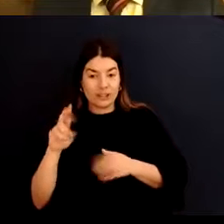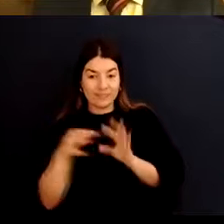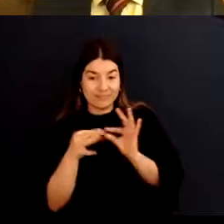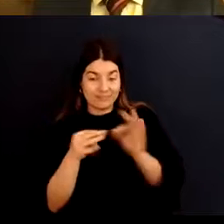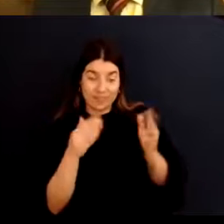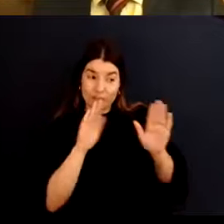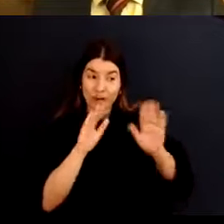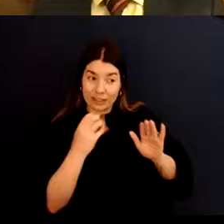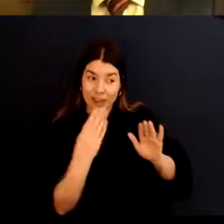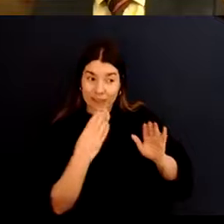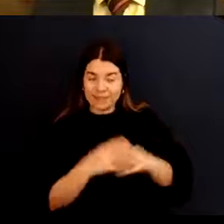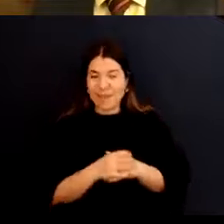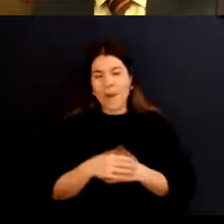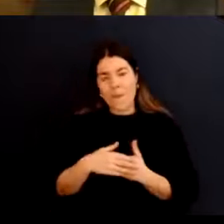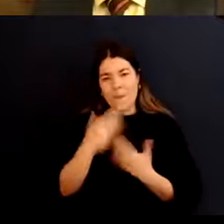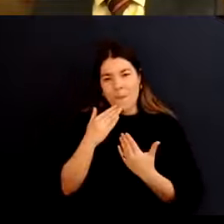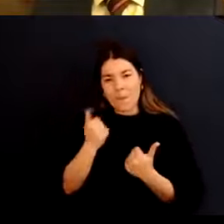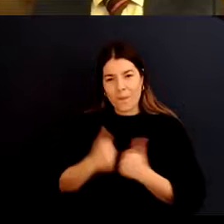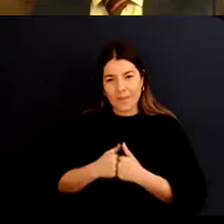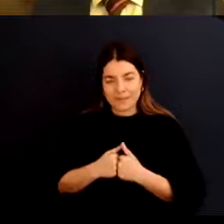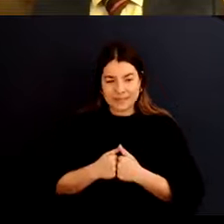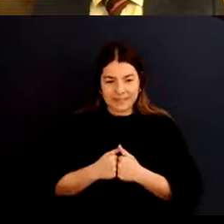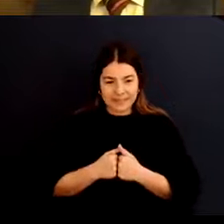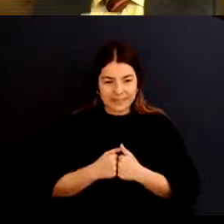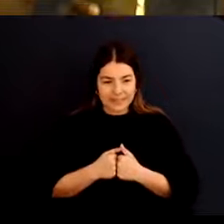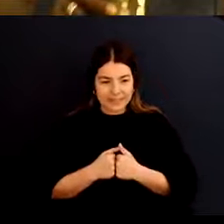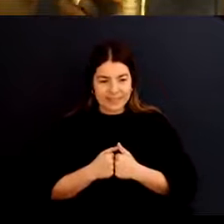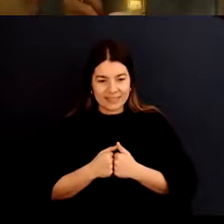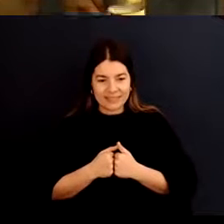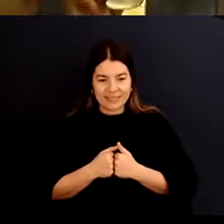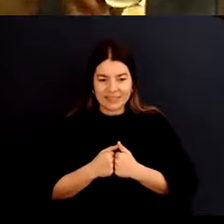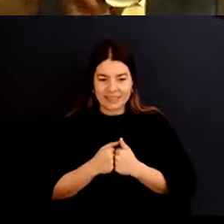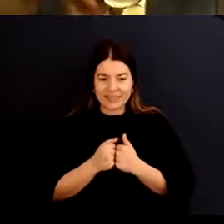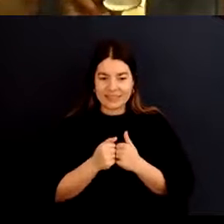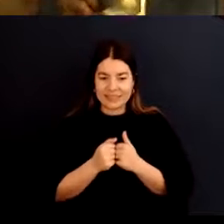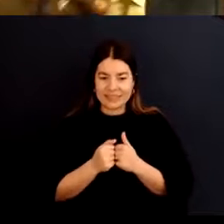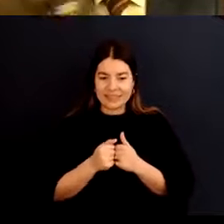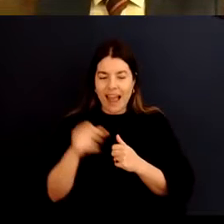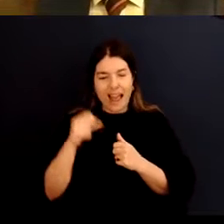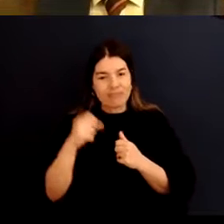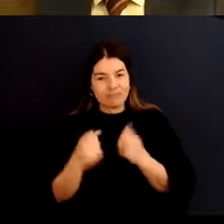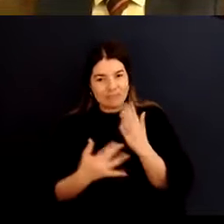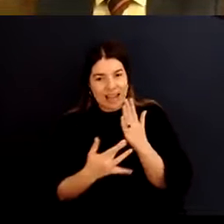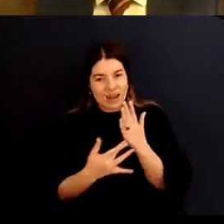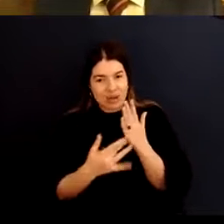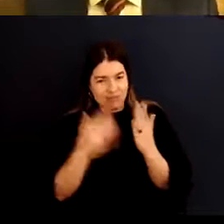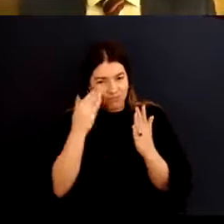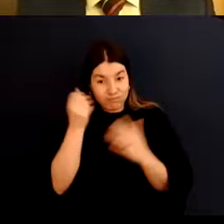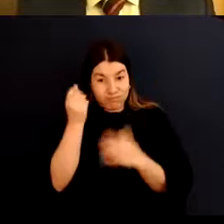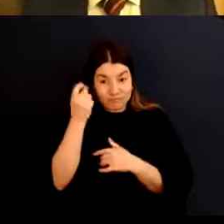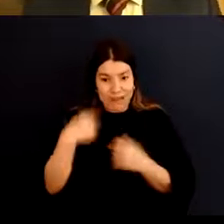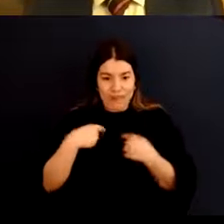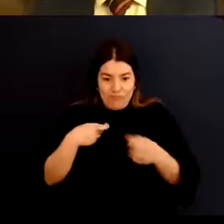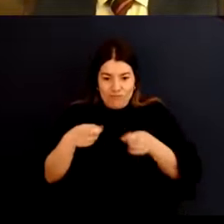kind. You Yeah. guys are so nice. I mean, I've done all sorts of technical things. I've never been the driver on a Zoom before. Can you imagine?